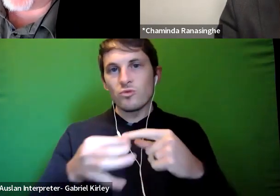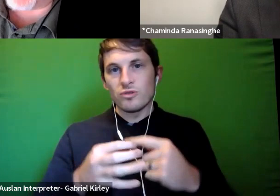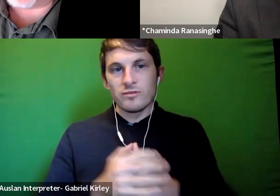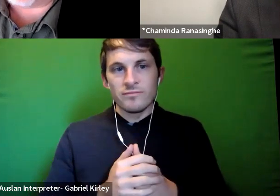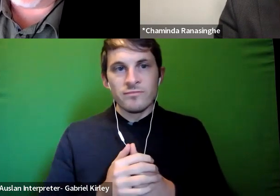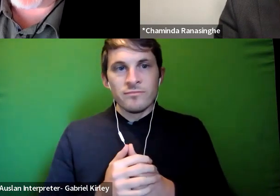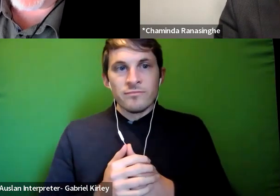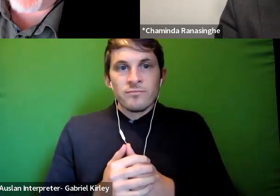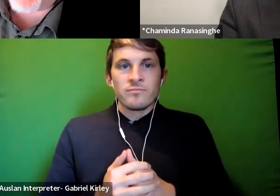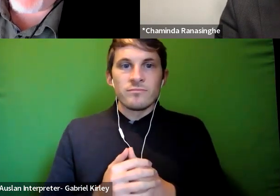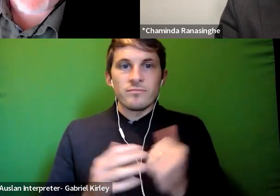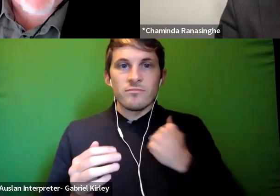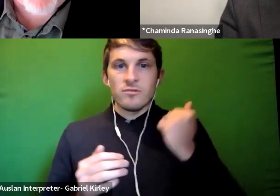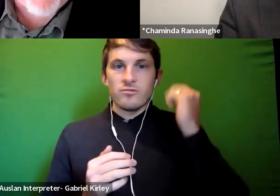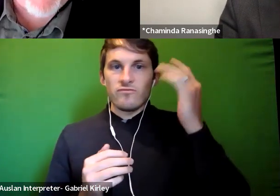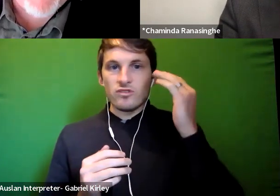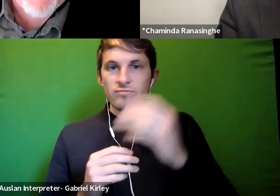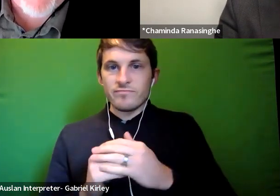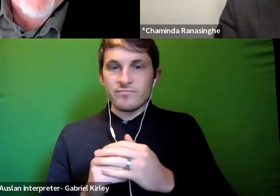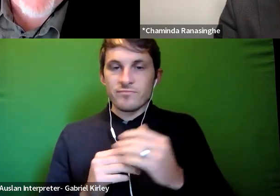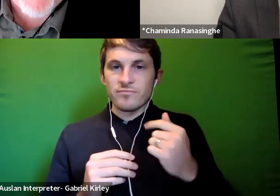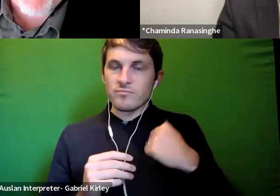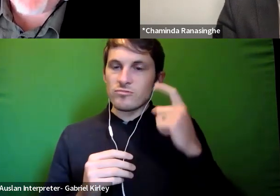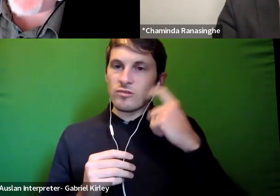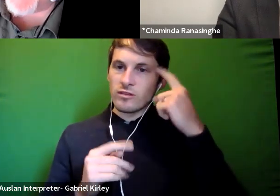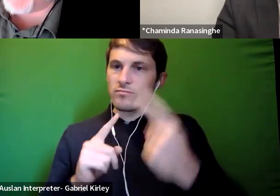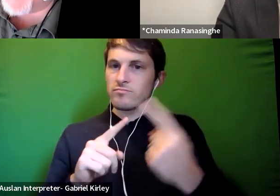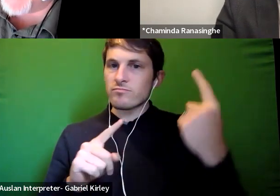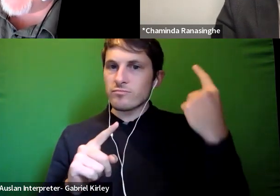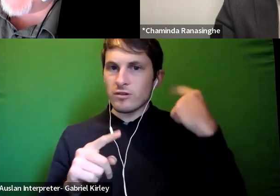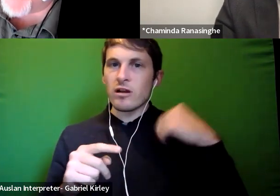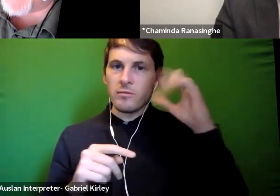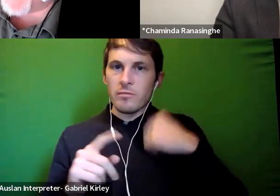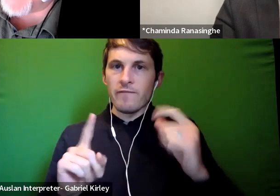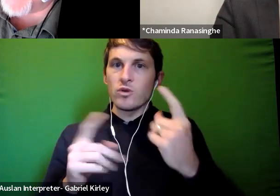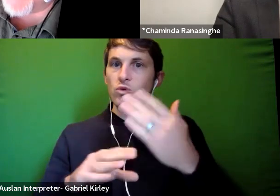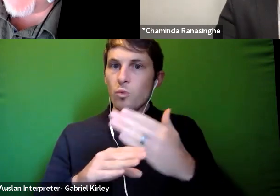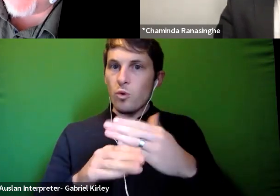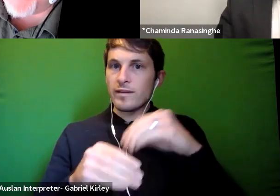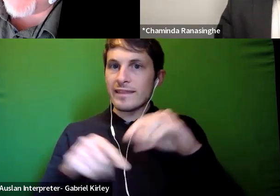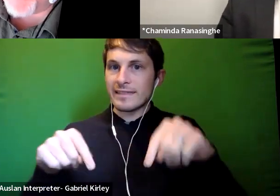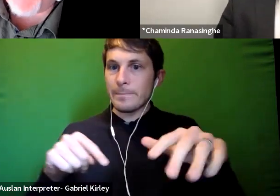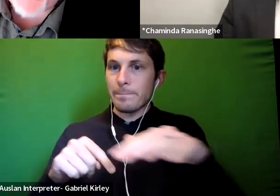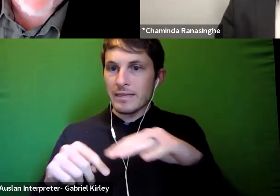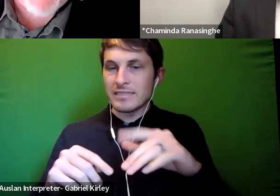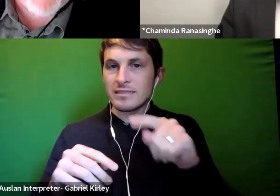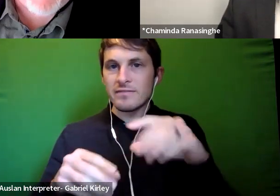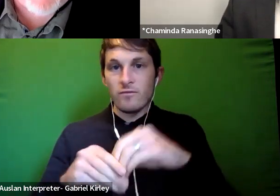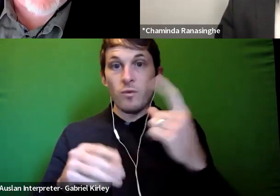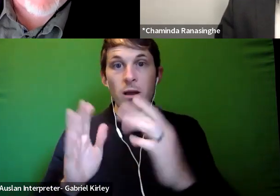Reflections. I mean, I just casting my mind back, I can remember some of my first work in this space was involved a book